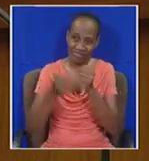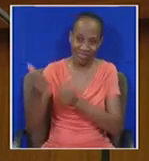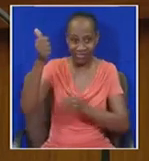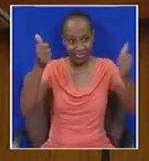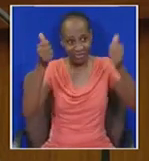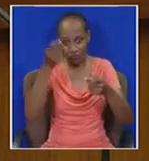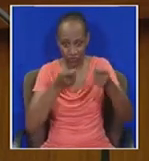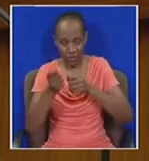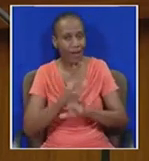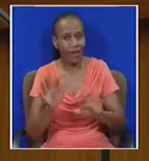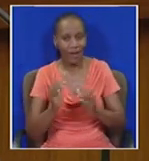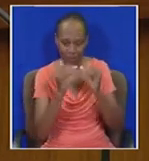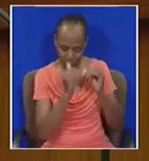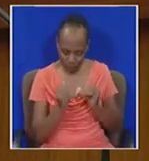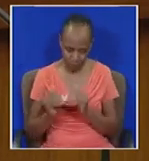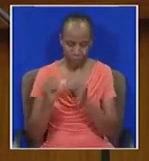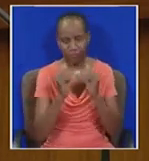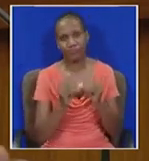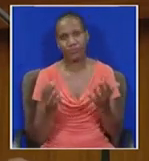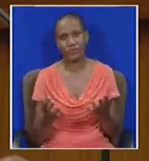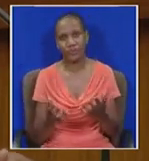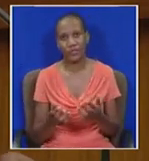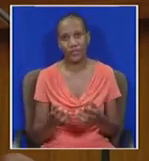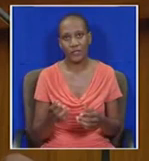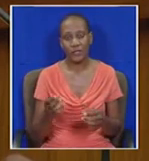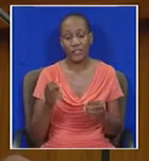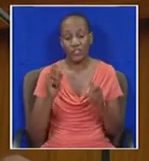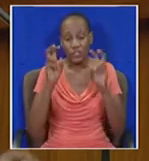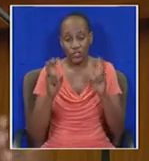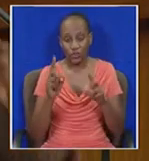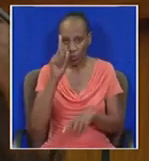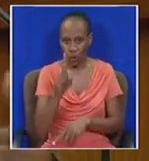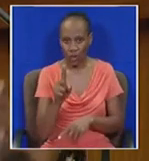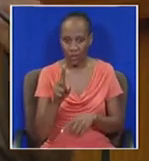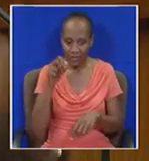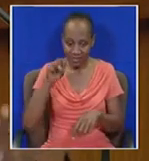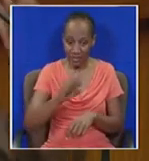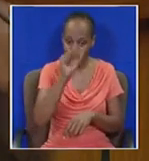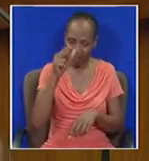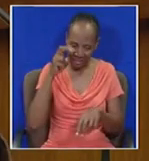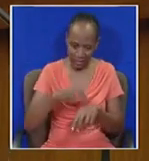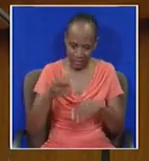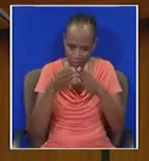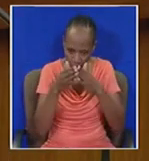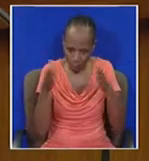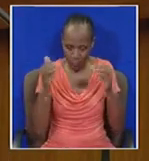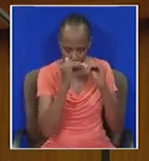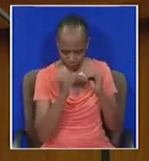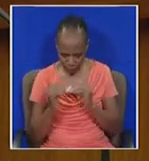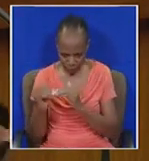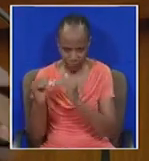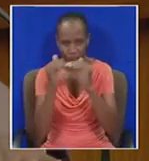down. The issue is there should be redress in our country. We should create an equal